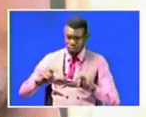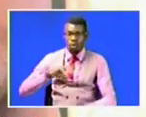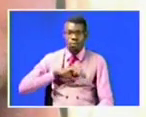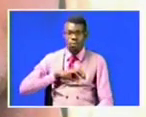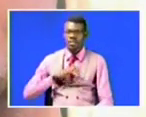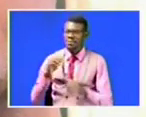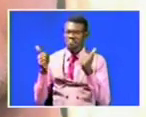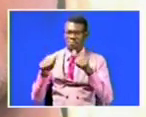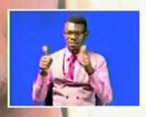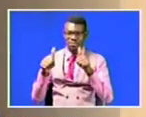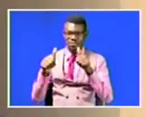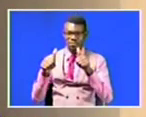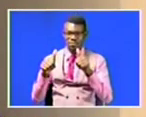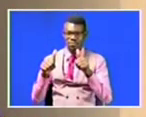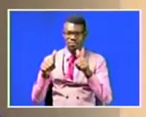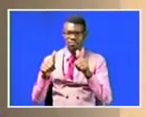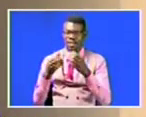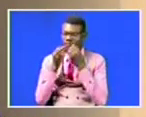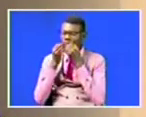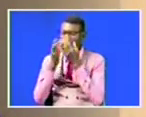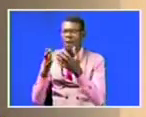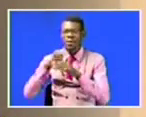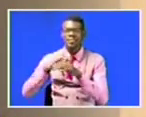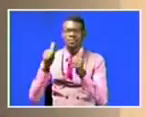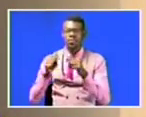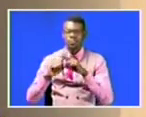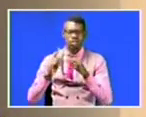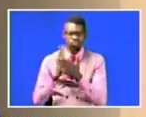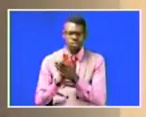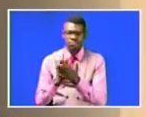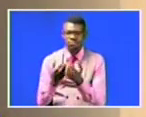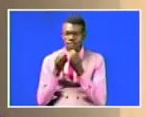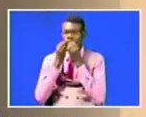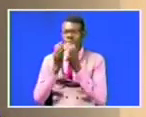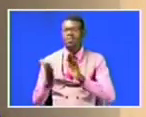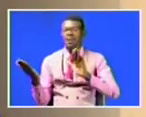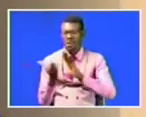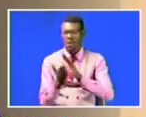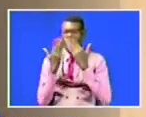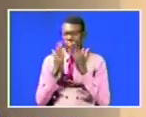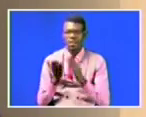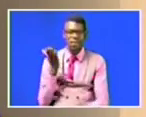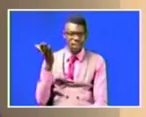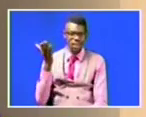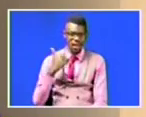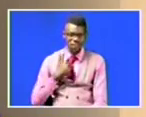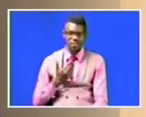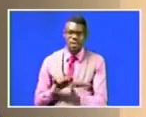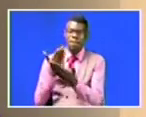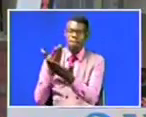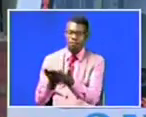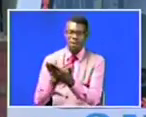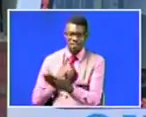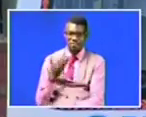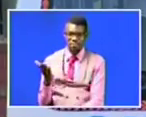research to document that. But that has been documented elsewhere as a significant risk